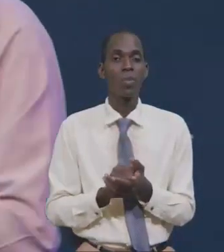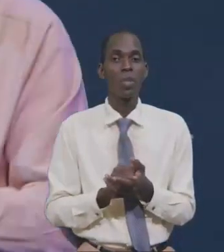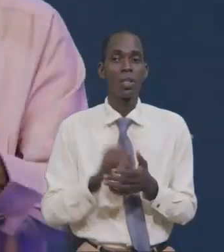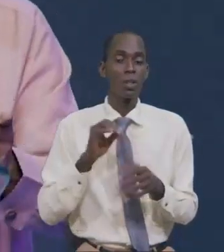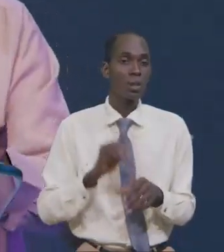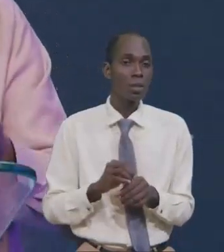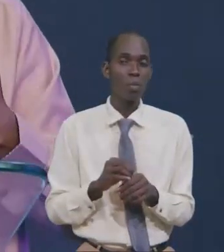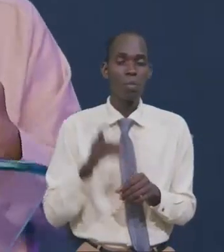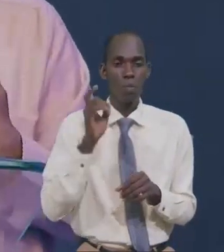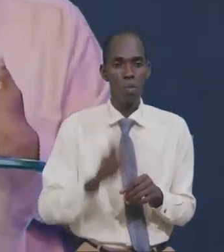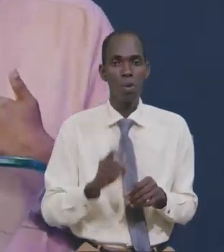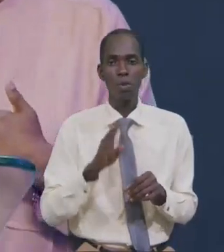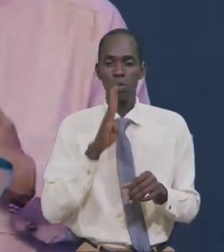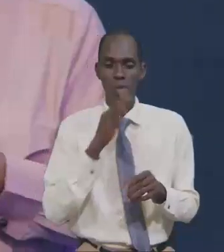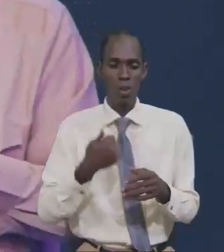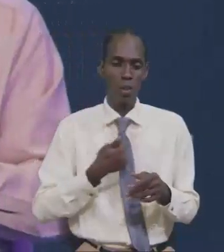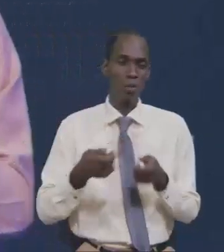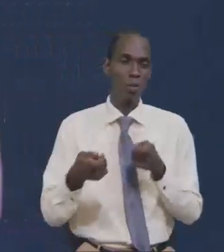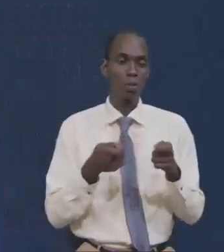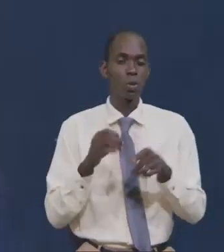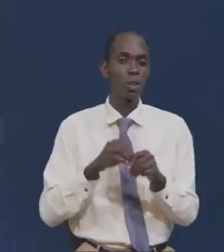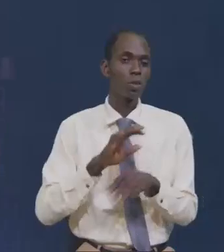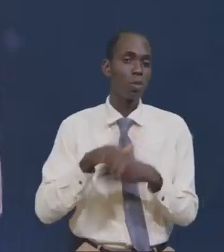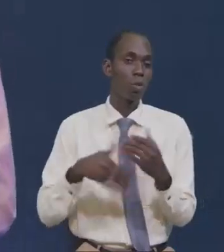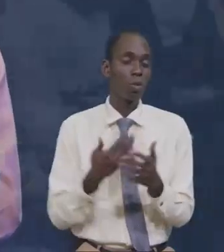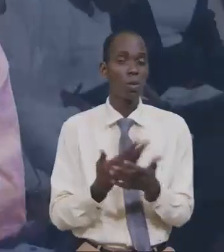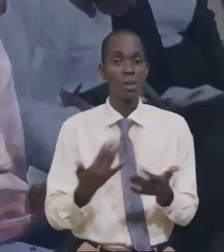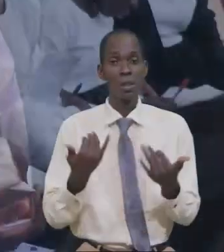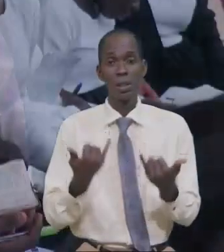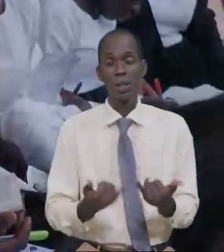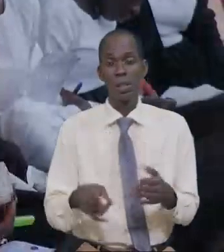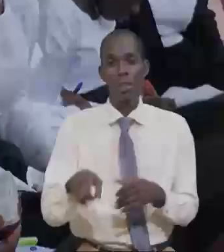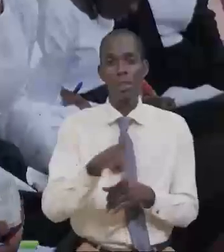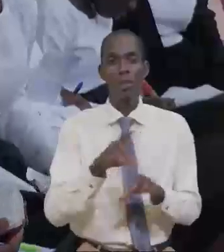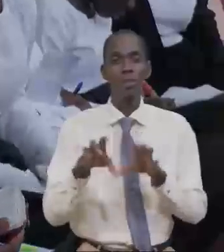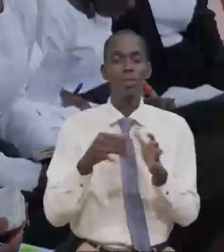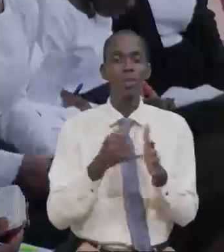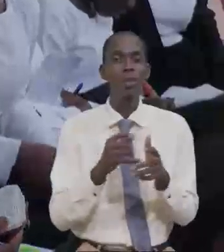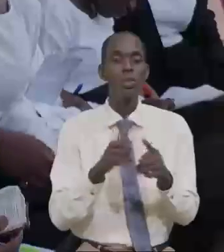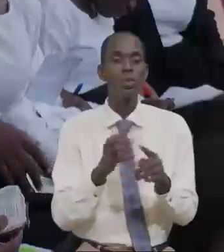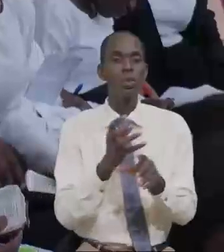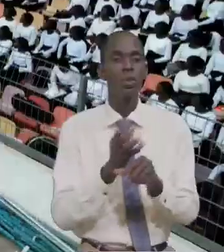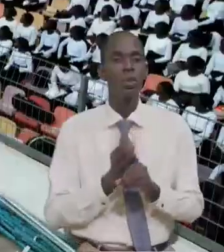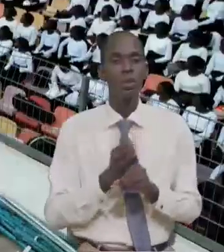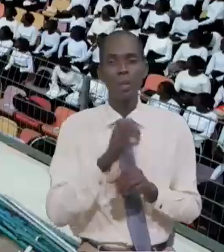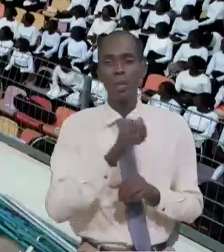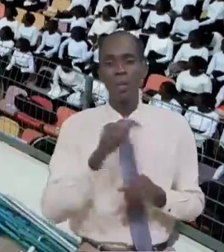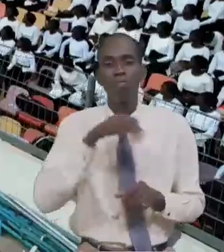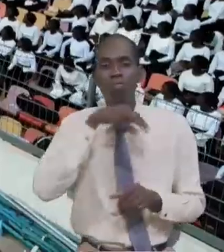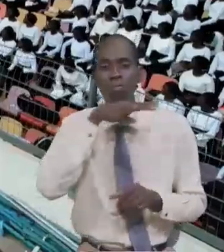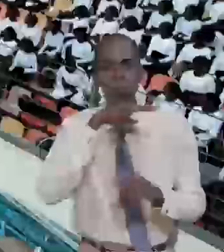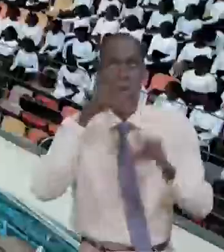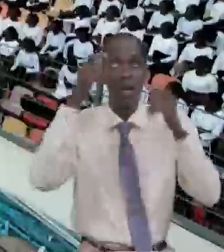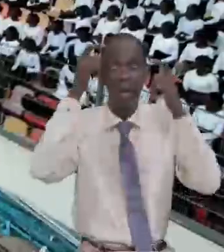corruptible crown, but we are incorruptible. Your life will be incorruptible, and